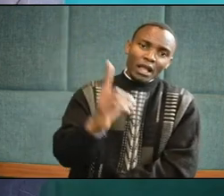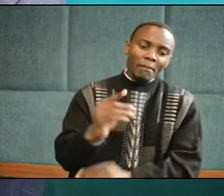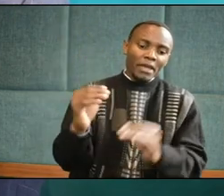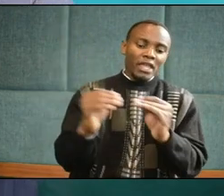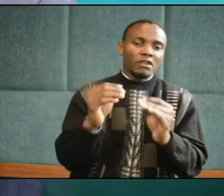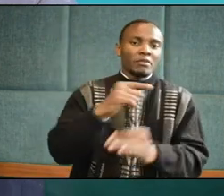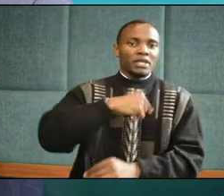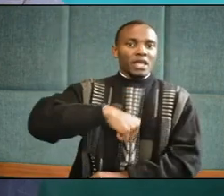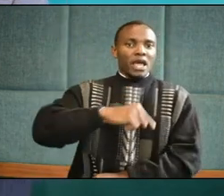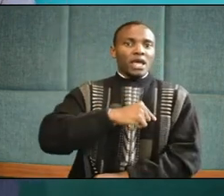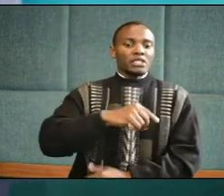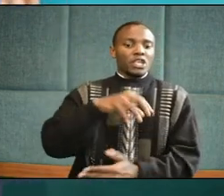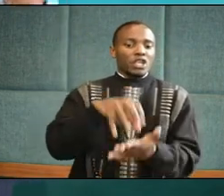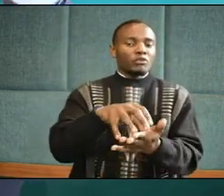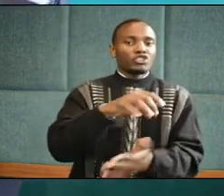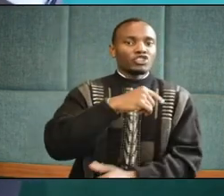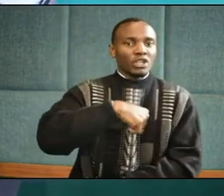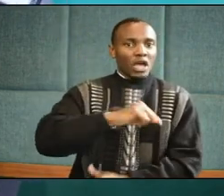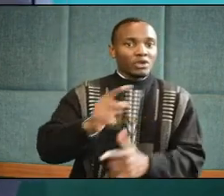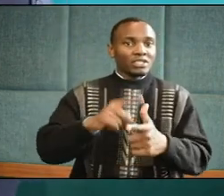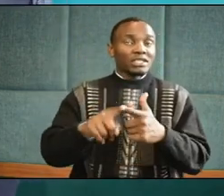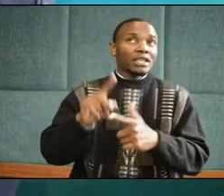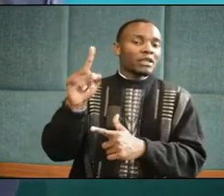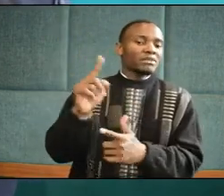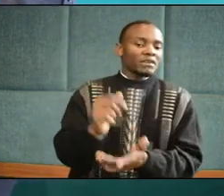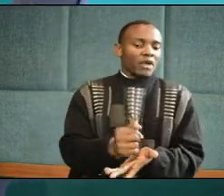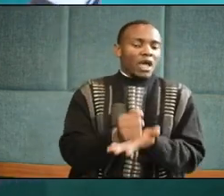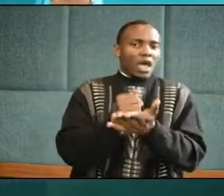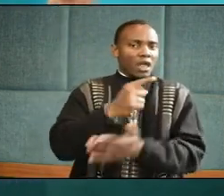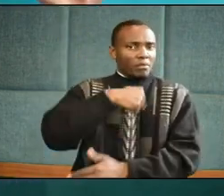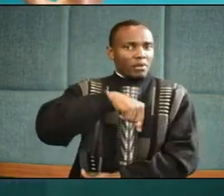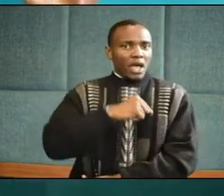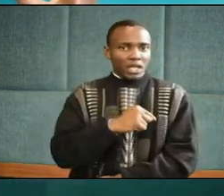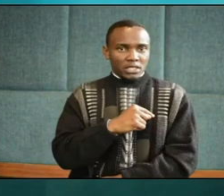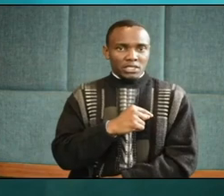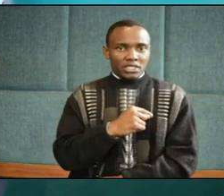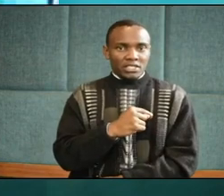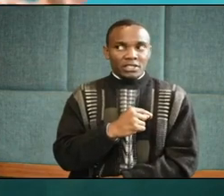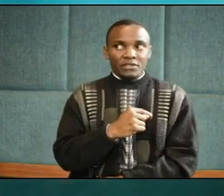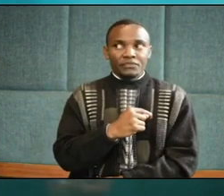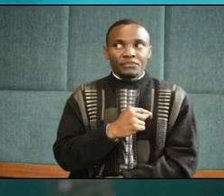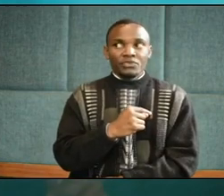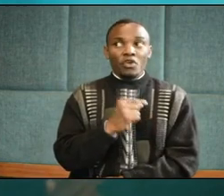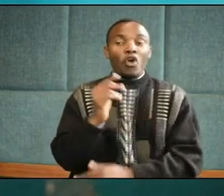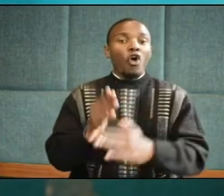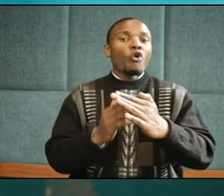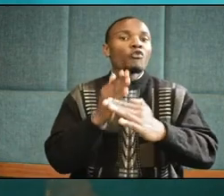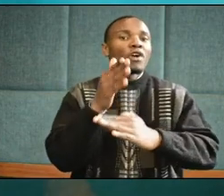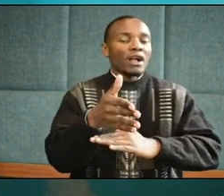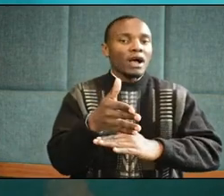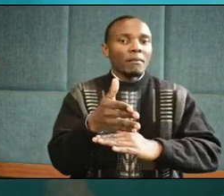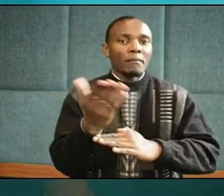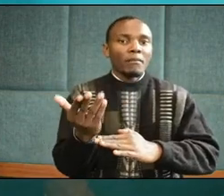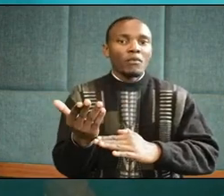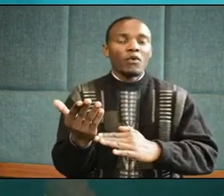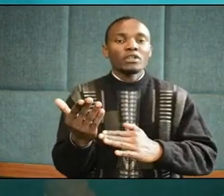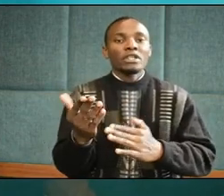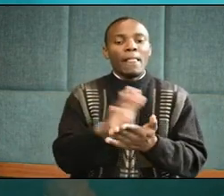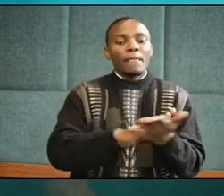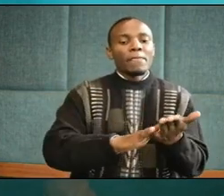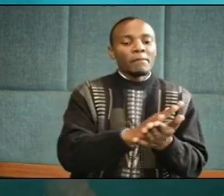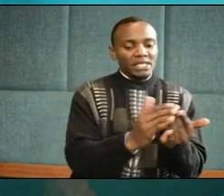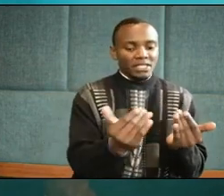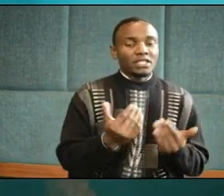us where we are to enable us to rise above being driven by the basic